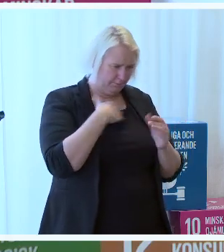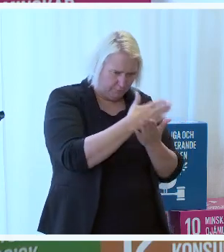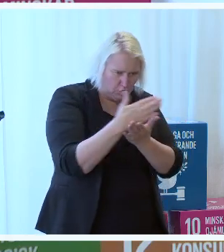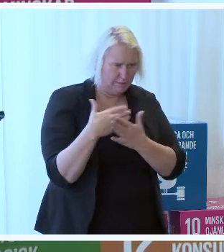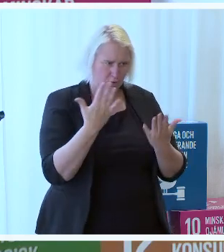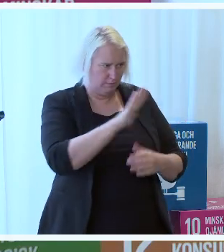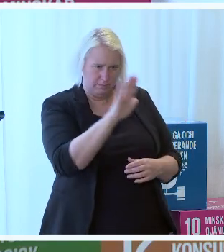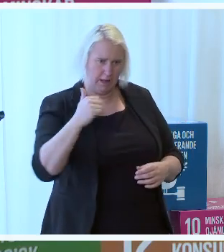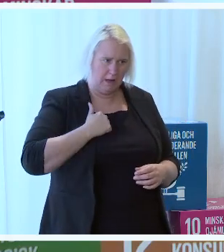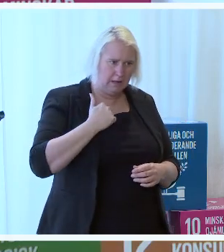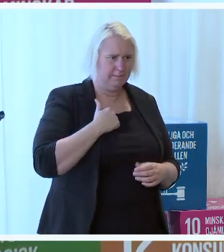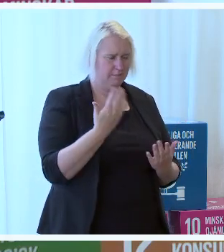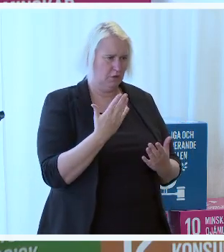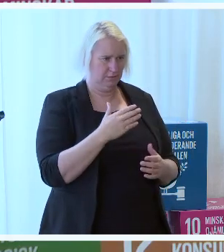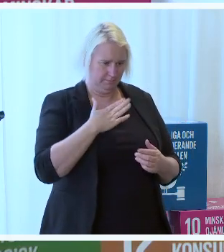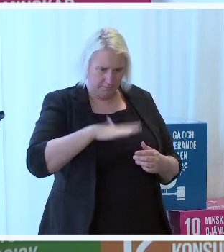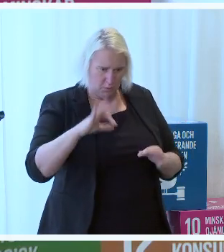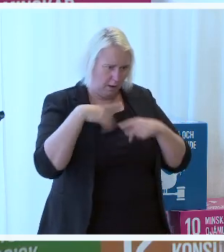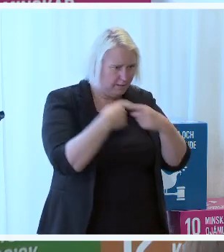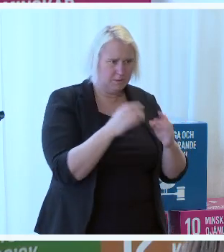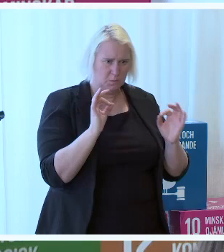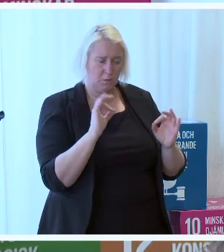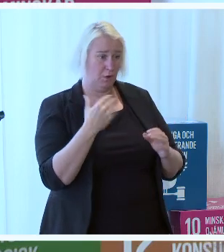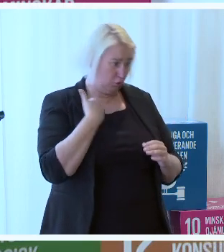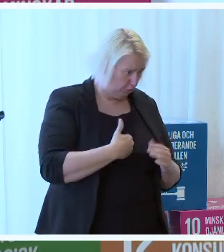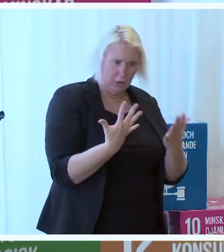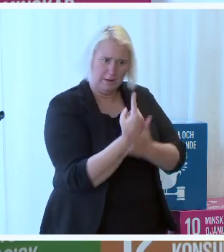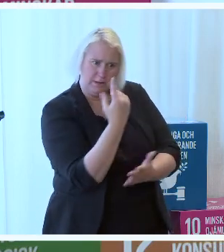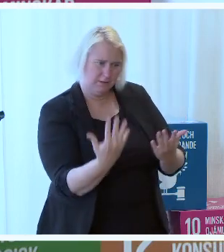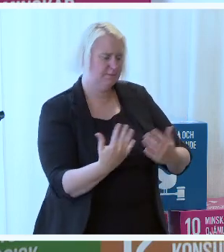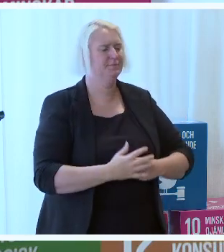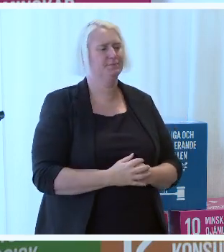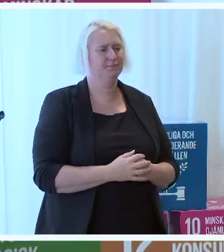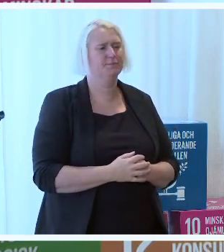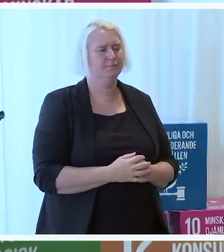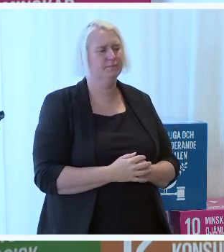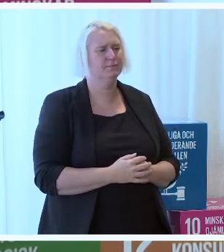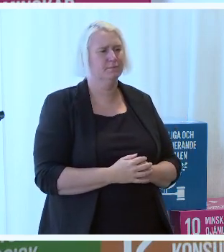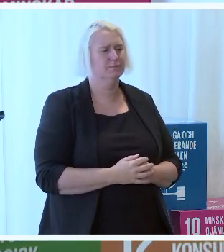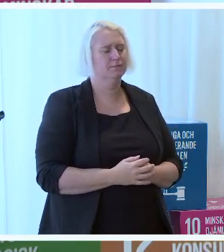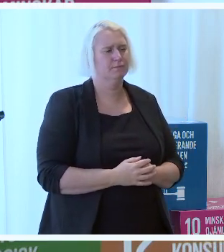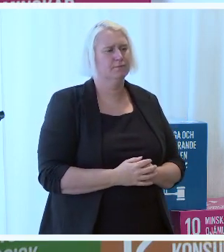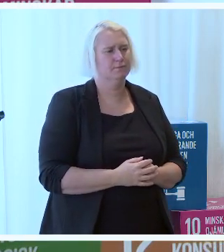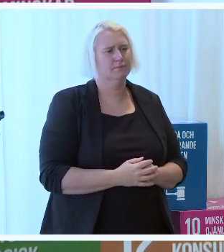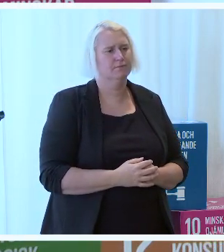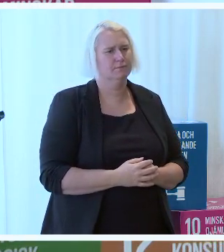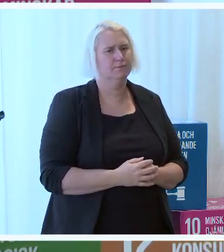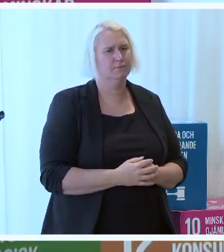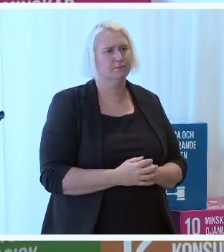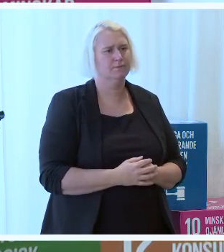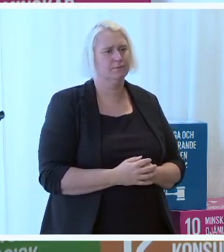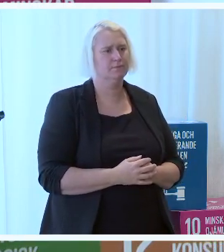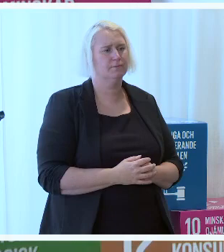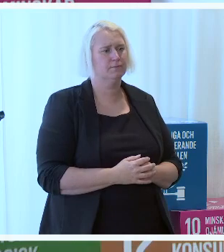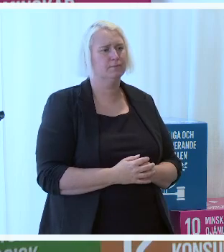the government. So it's not as big as the humanitarian interventions that we are doing, but